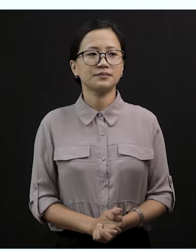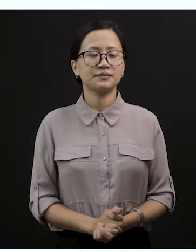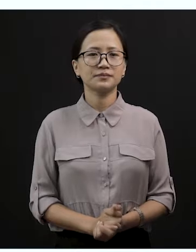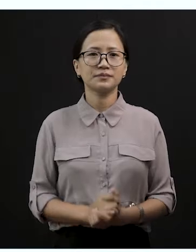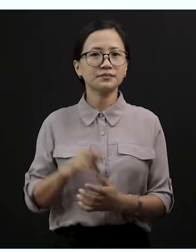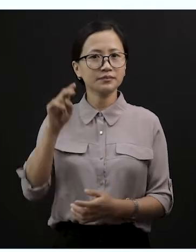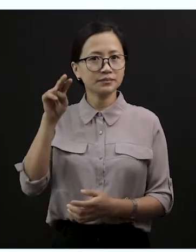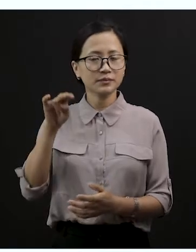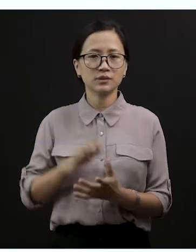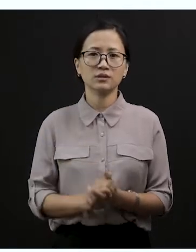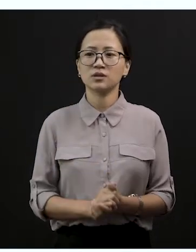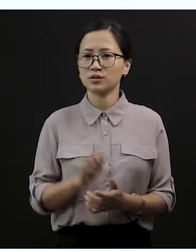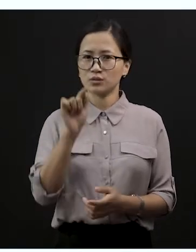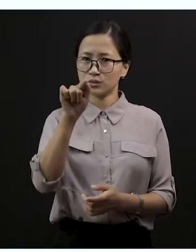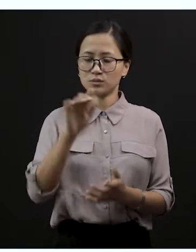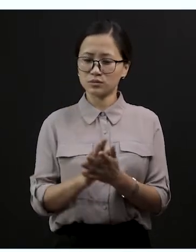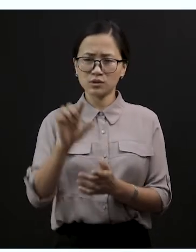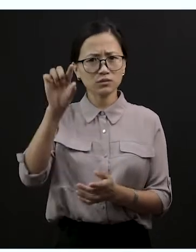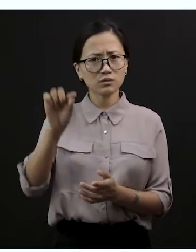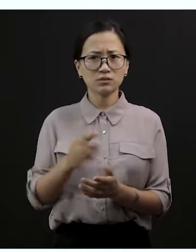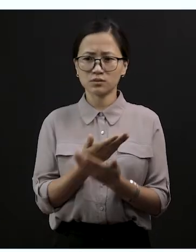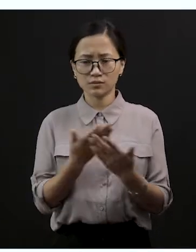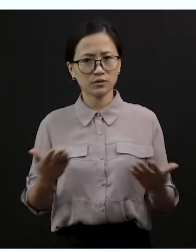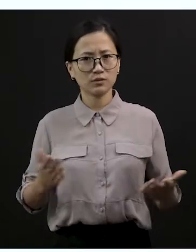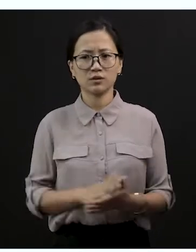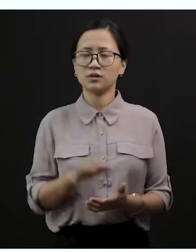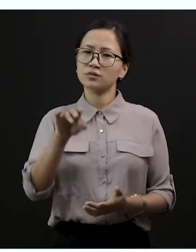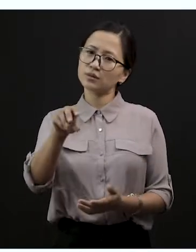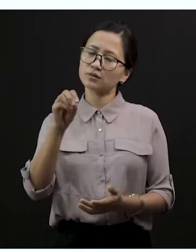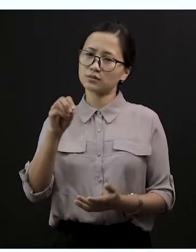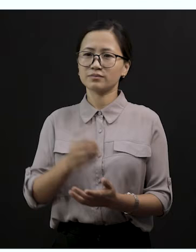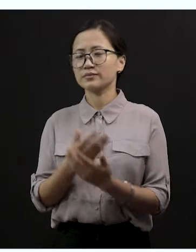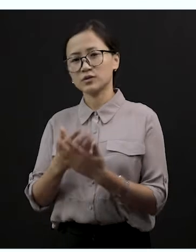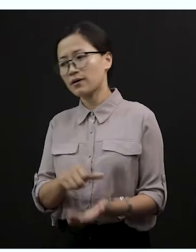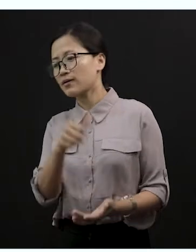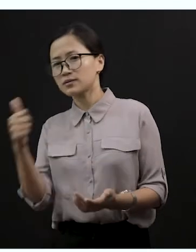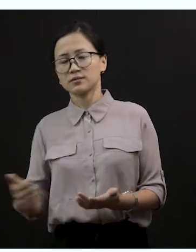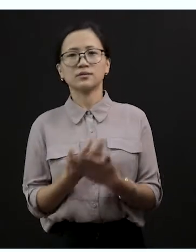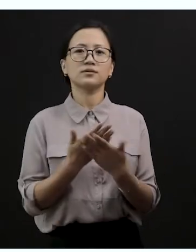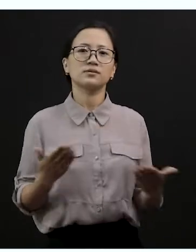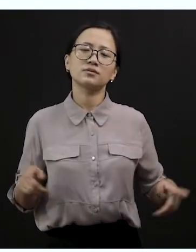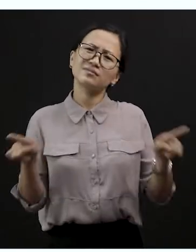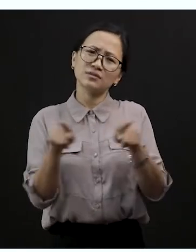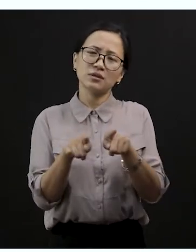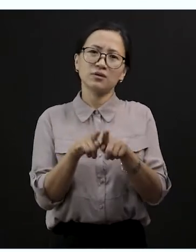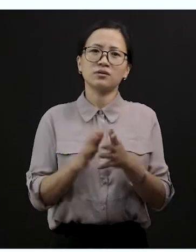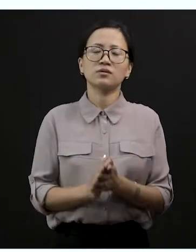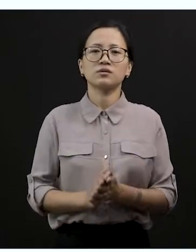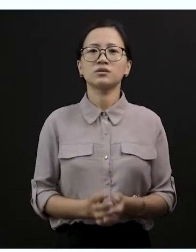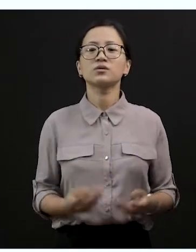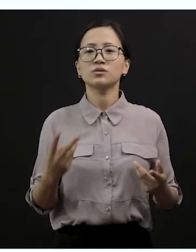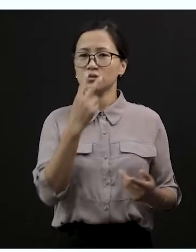that means you do something and that is why you get this one. That means it is also similar to you